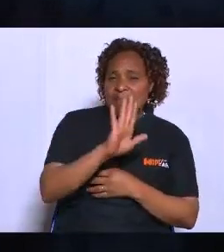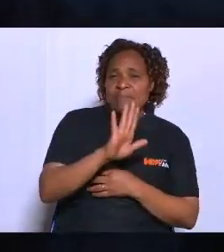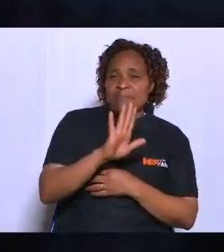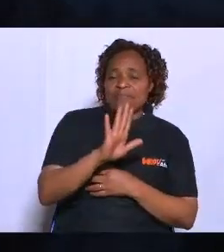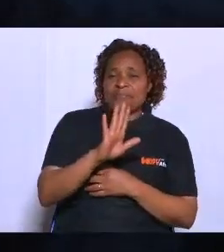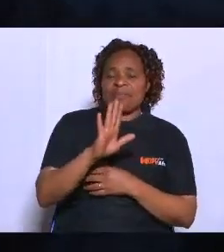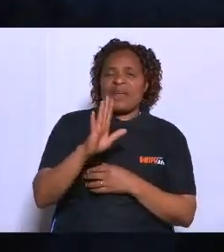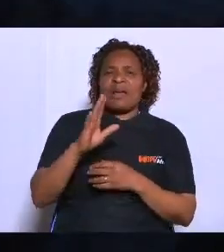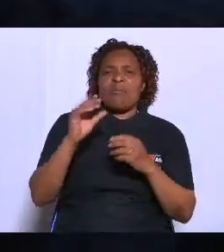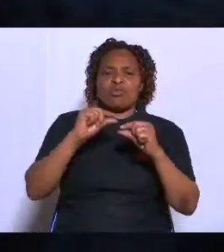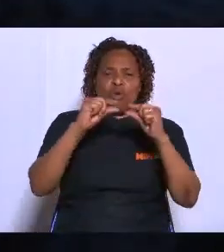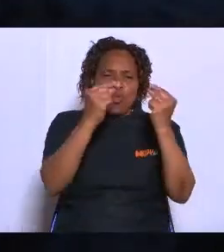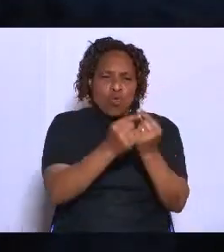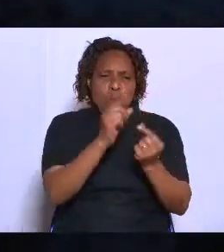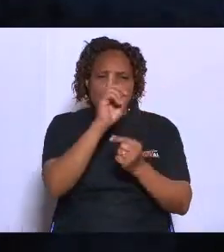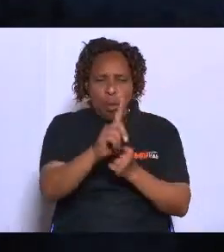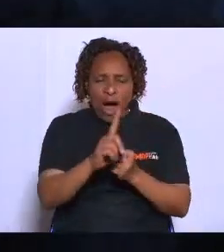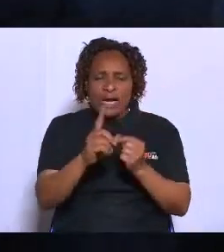foreign